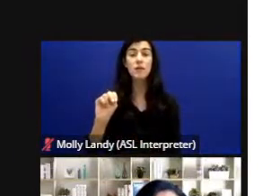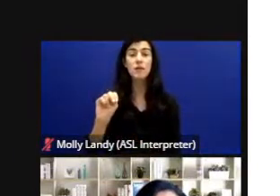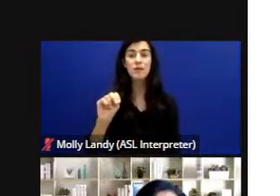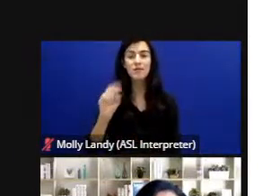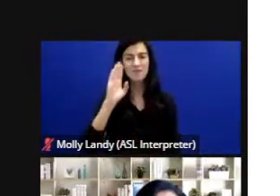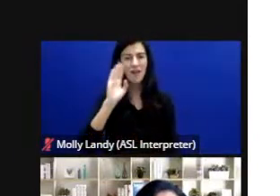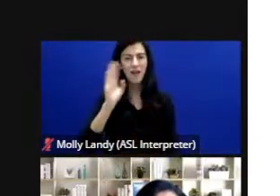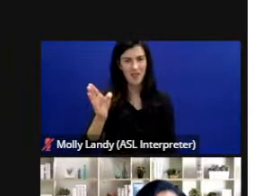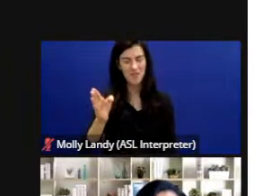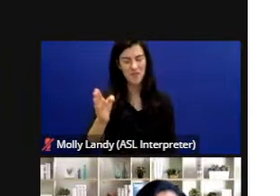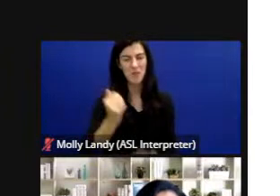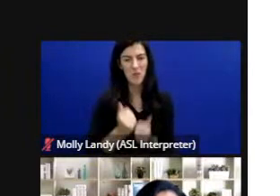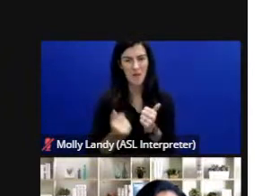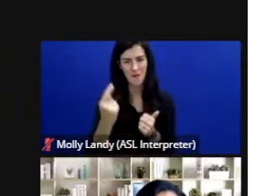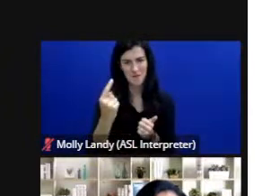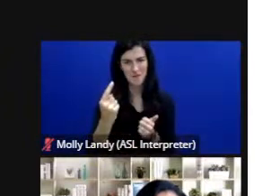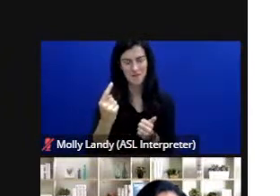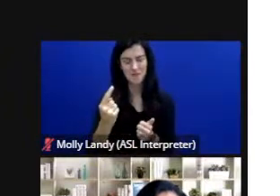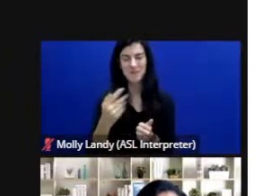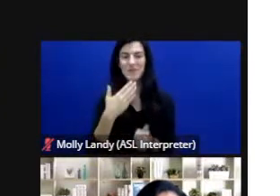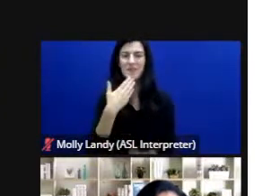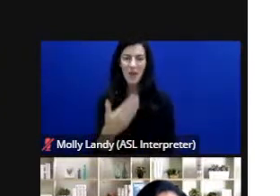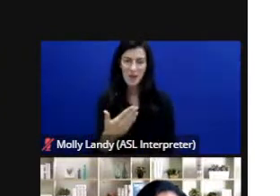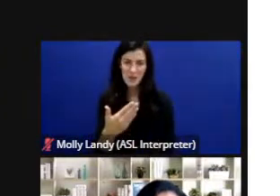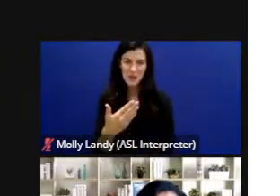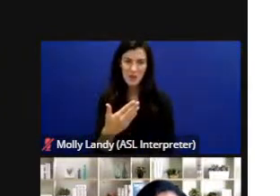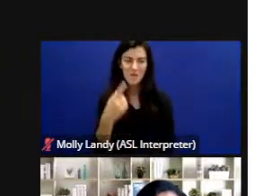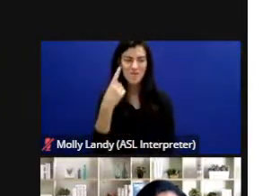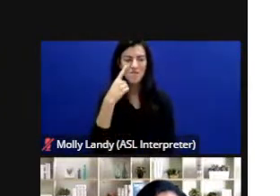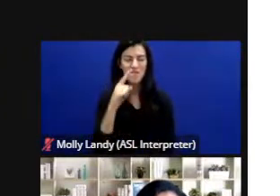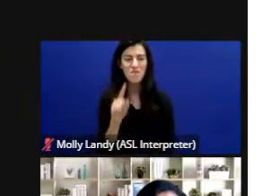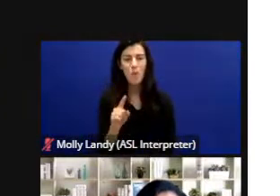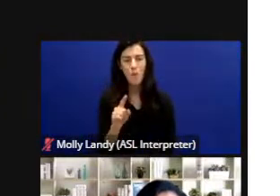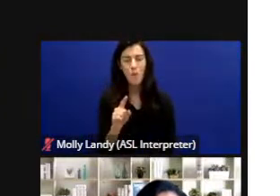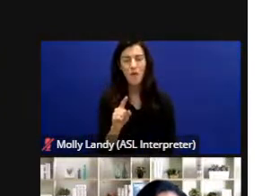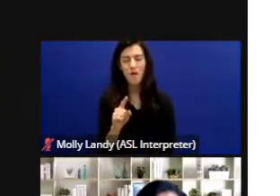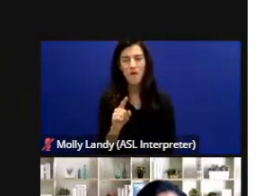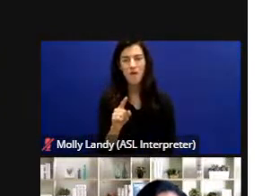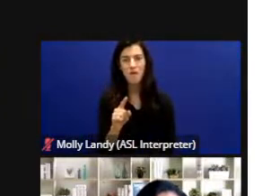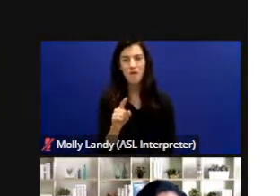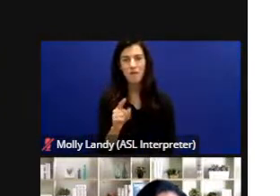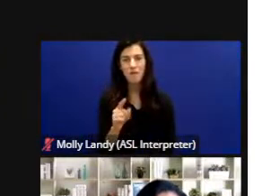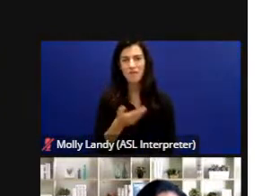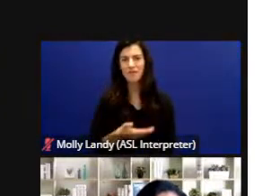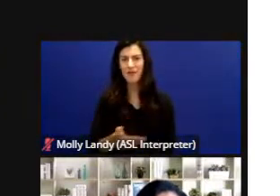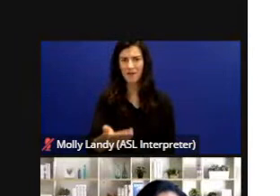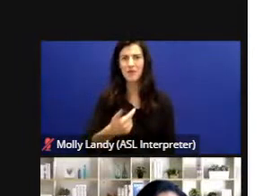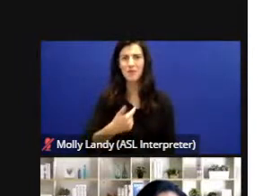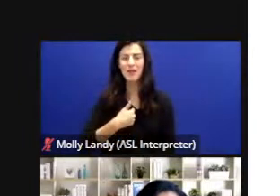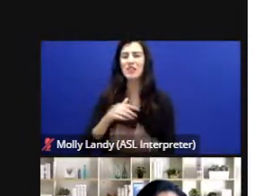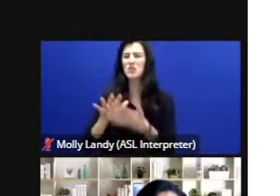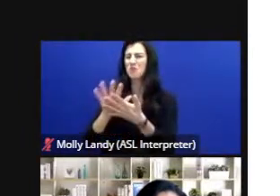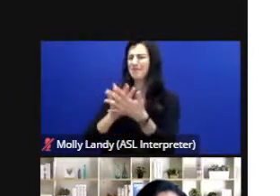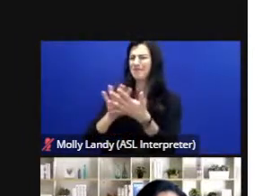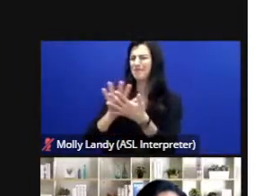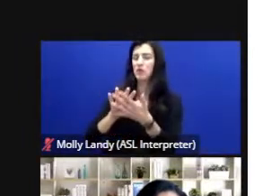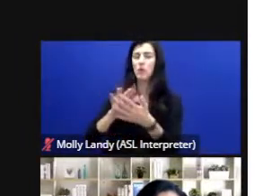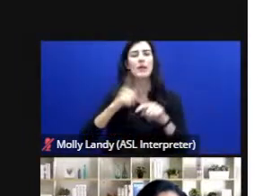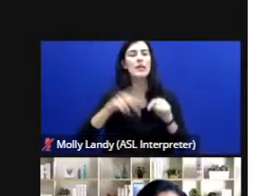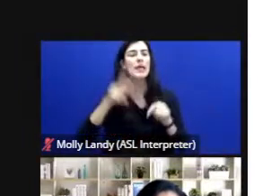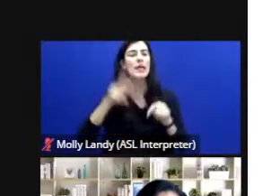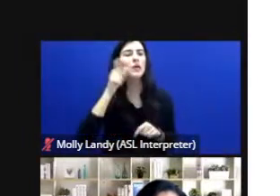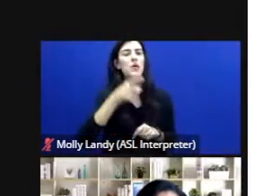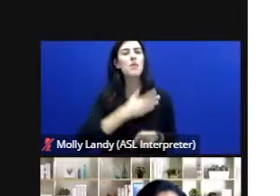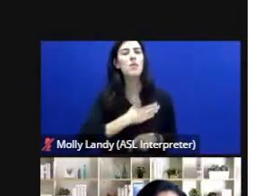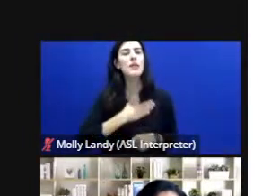Hi there. Thank you for having me. I'm a member of We can't hear you. Could you